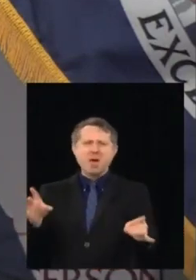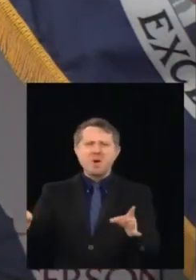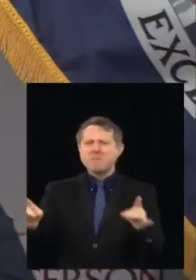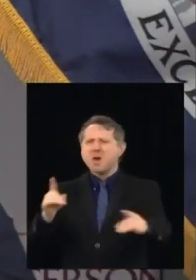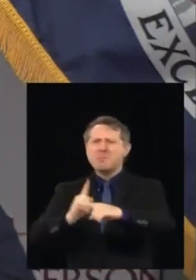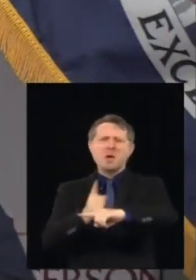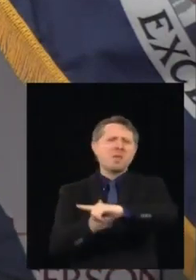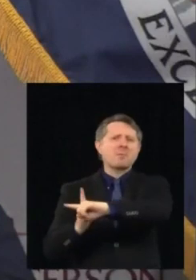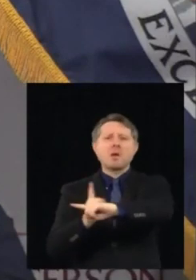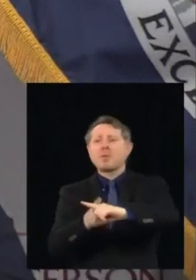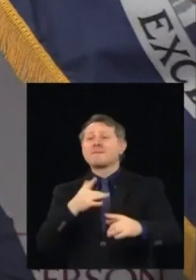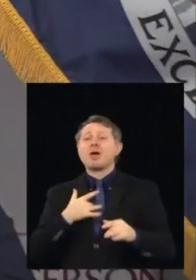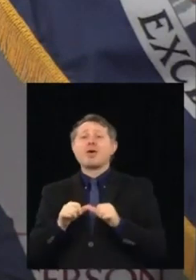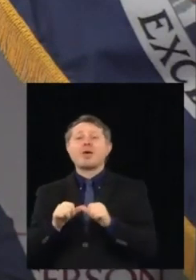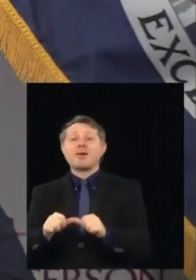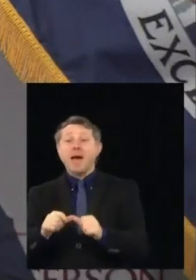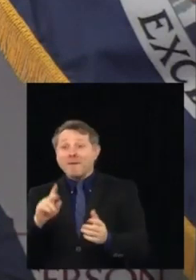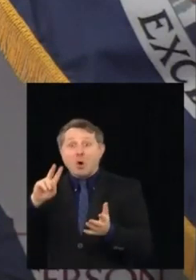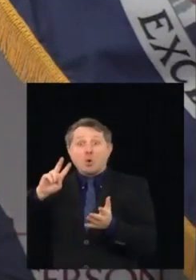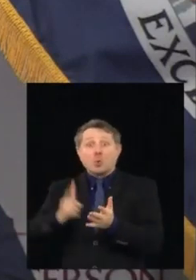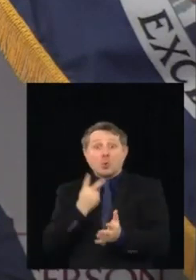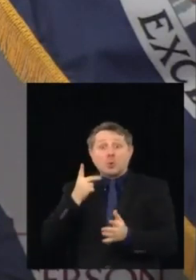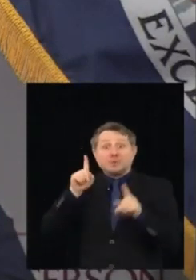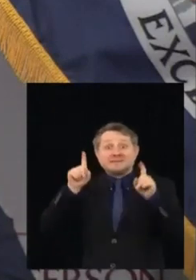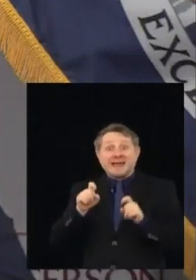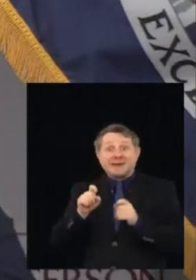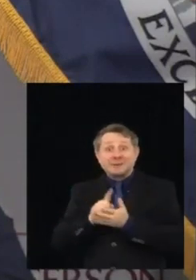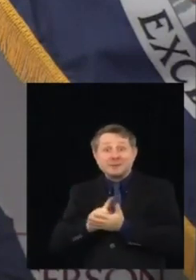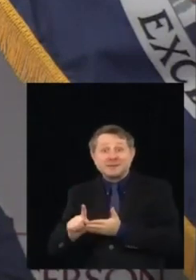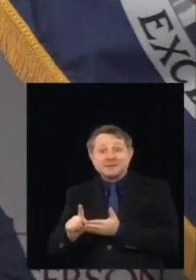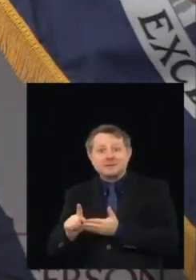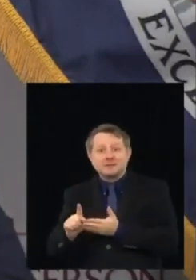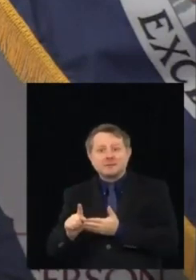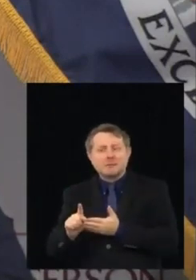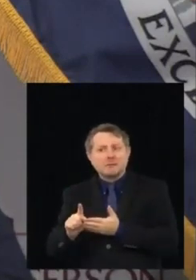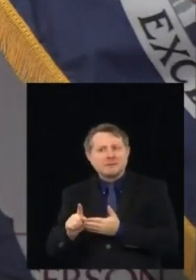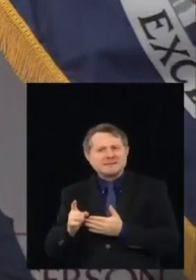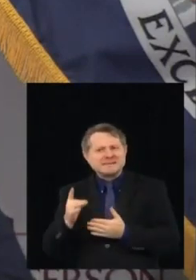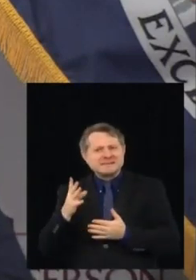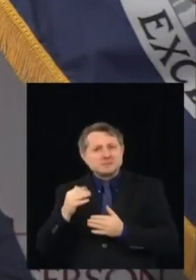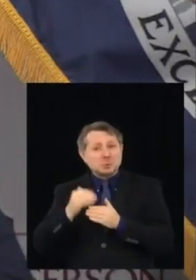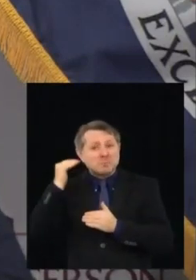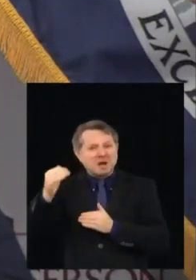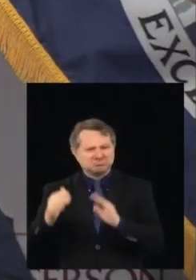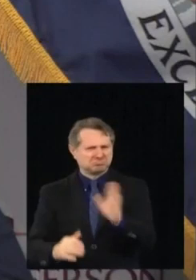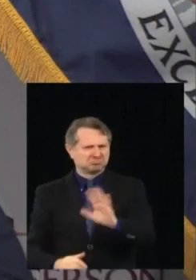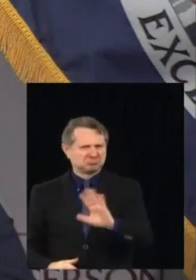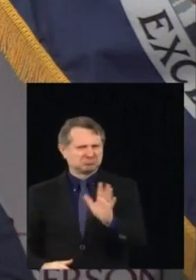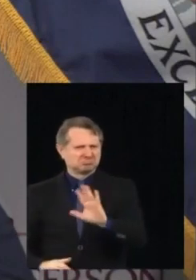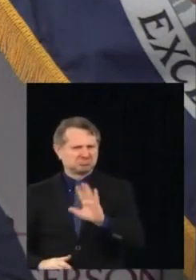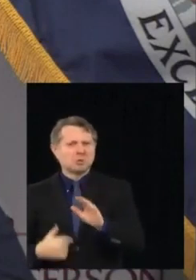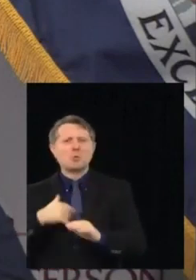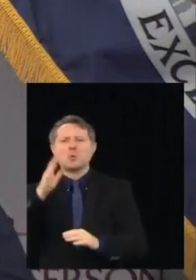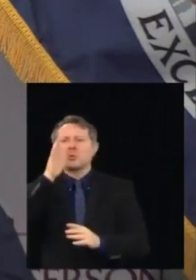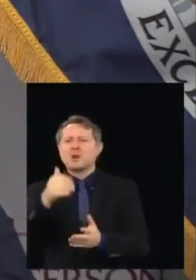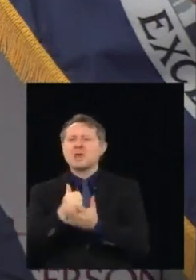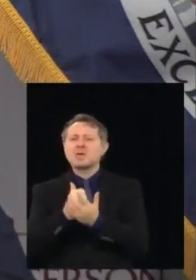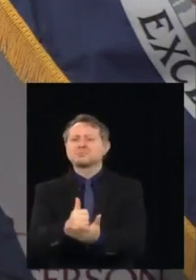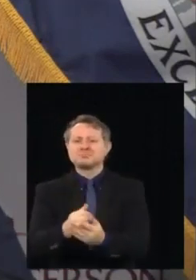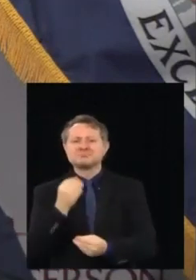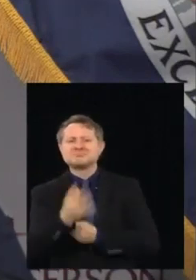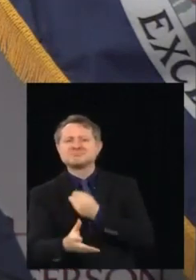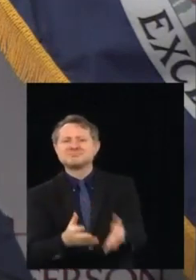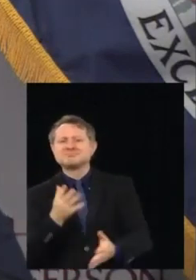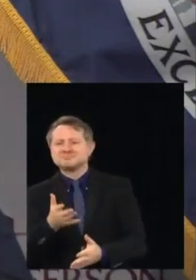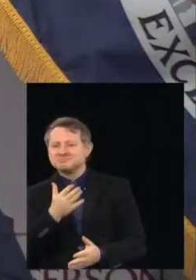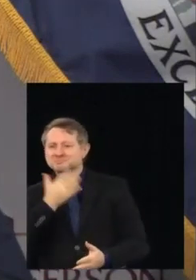So twice a week is not that dramatic. We will help them with the number of tests. The test will be no